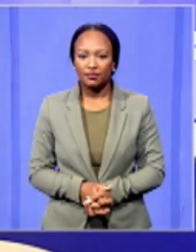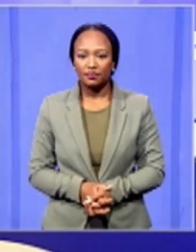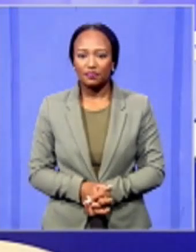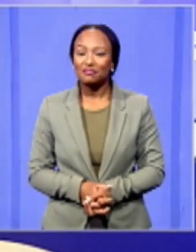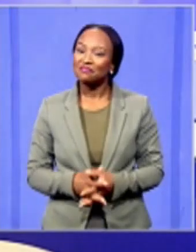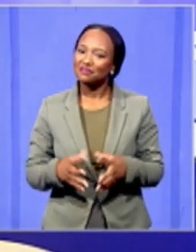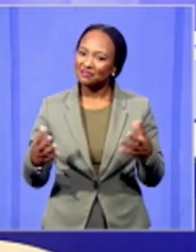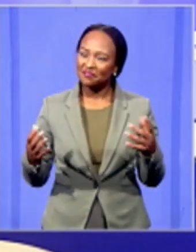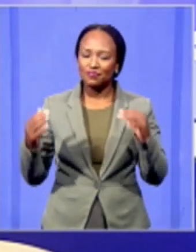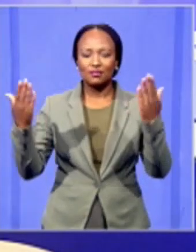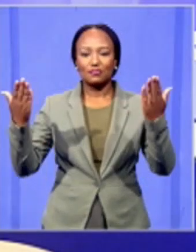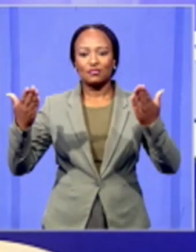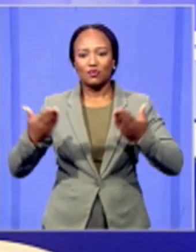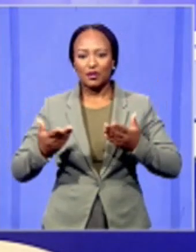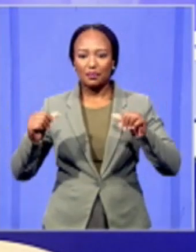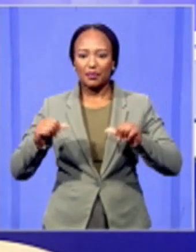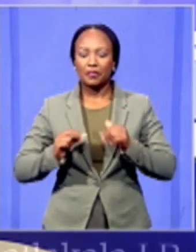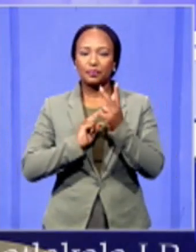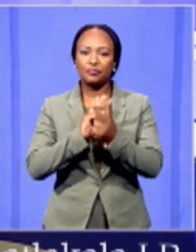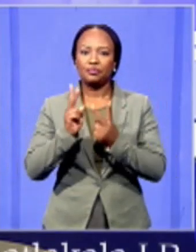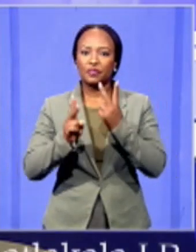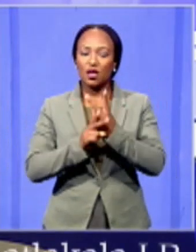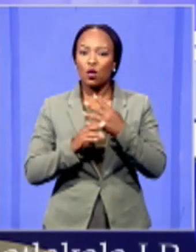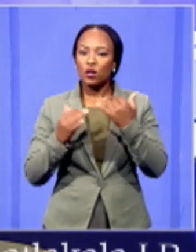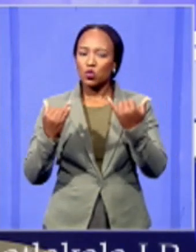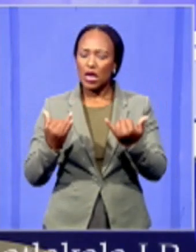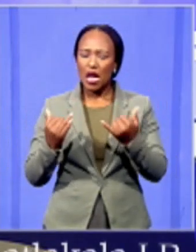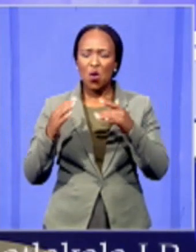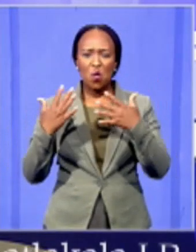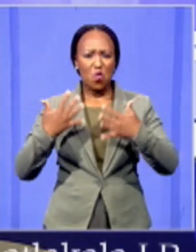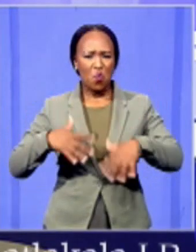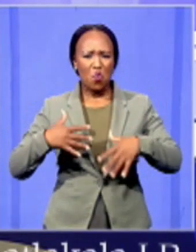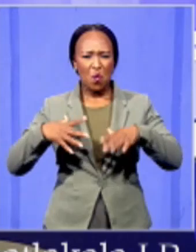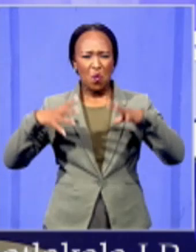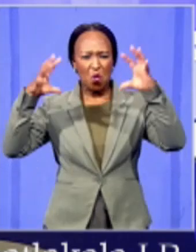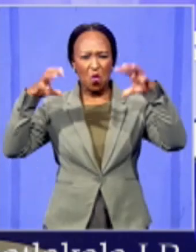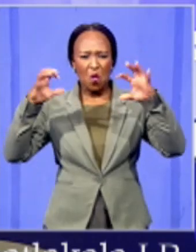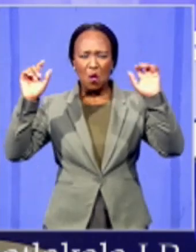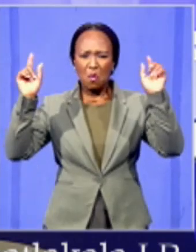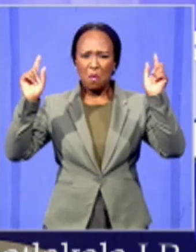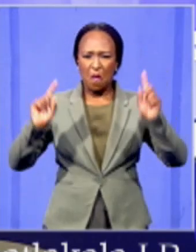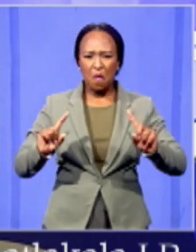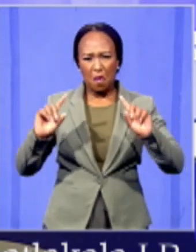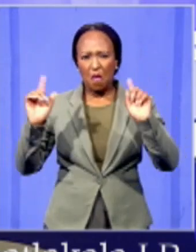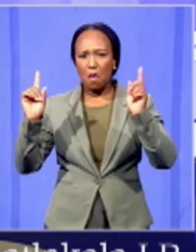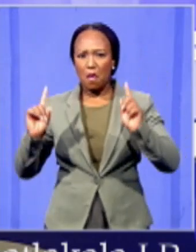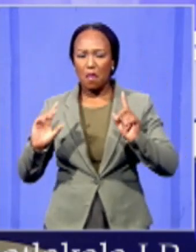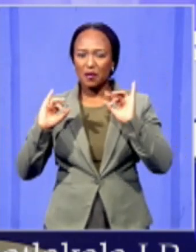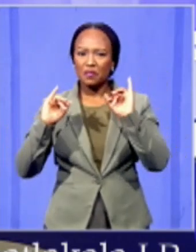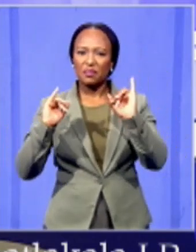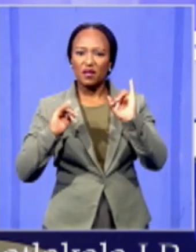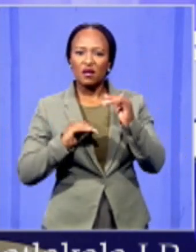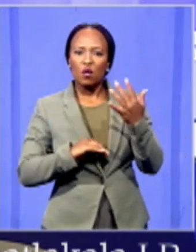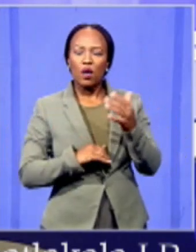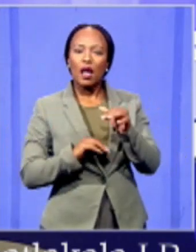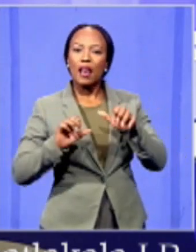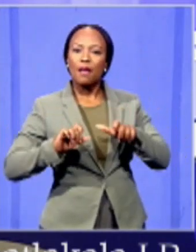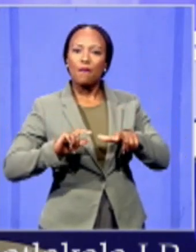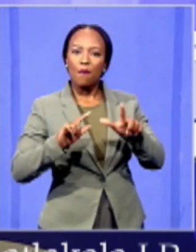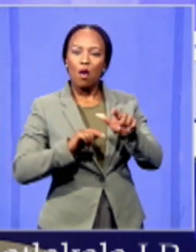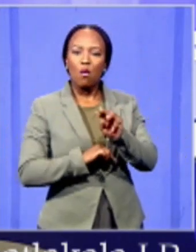Re sa buša re le amogela ledimo le maatla le hlotše tshenyo dikarolong tše mmalwa tša motsana wa Mmamatlakala ka ntlenyana ga